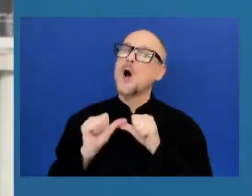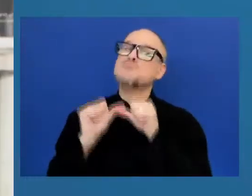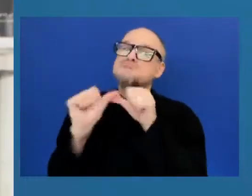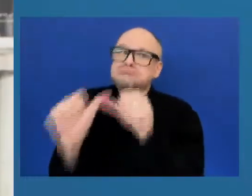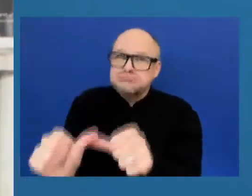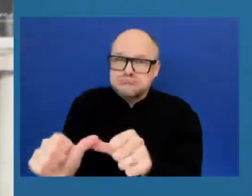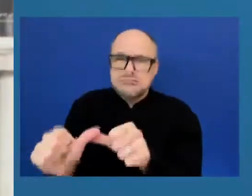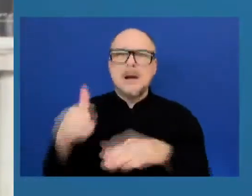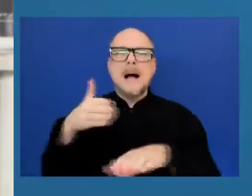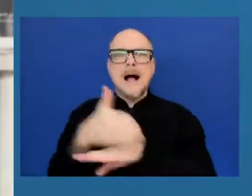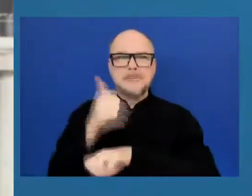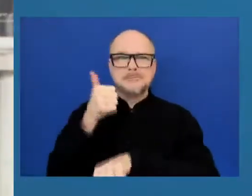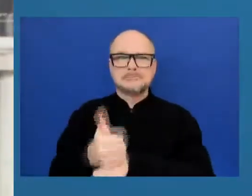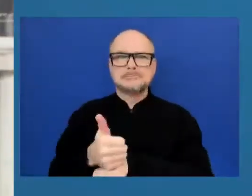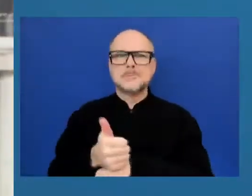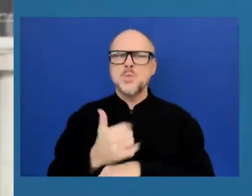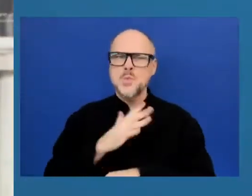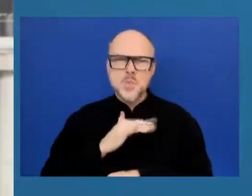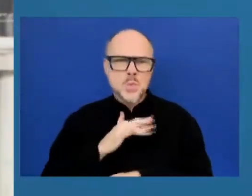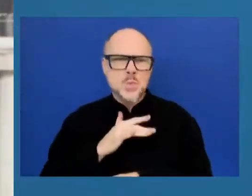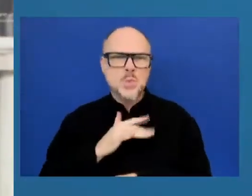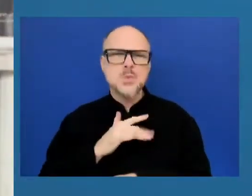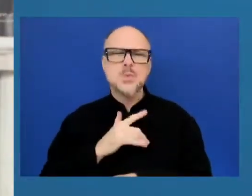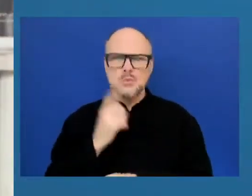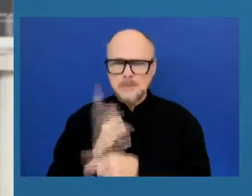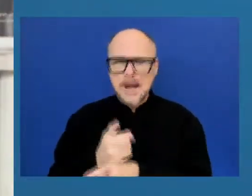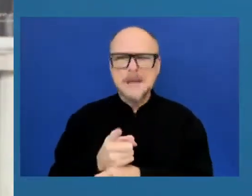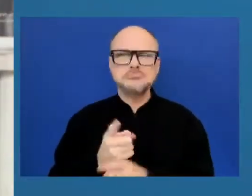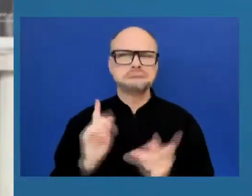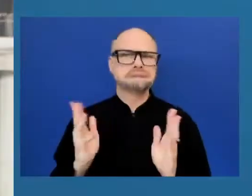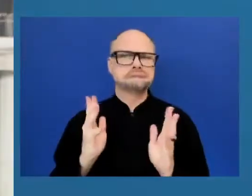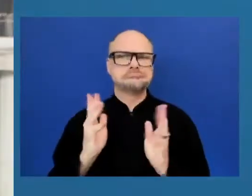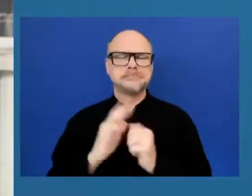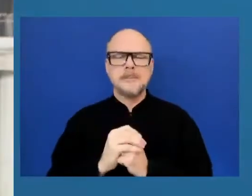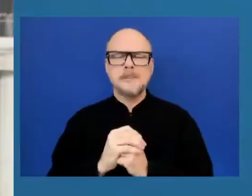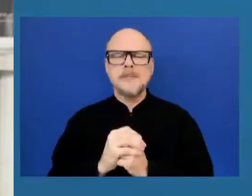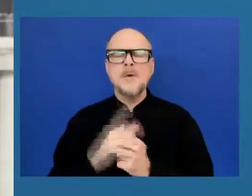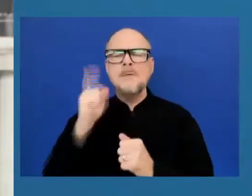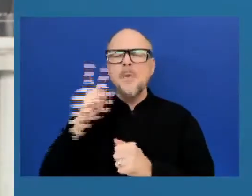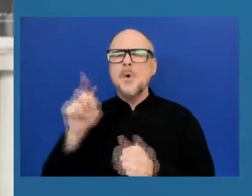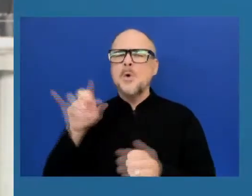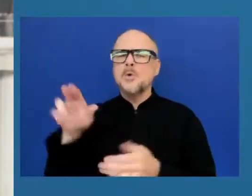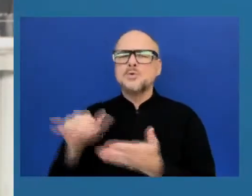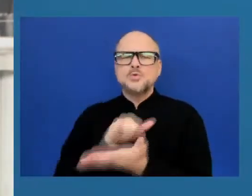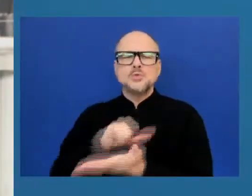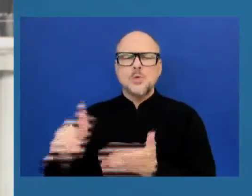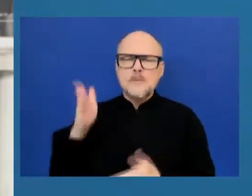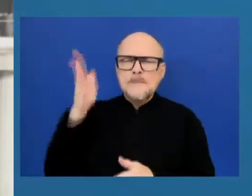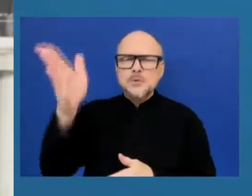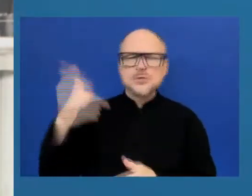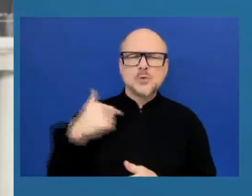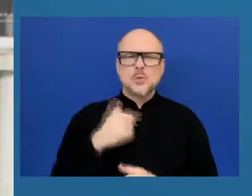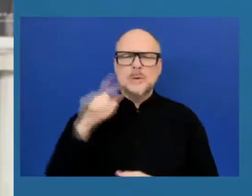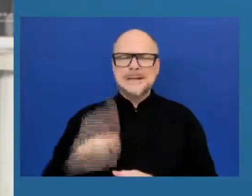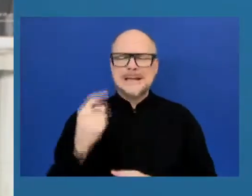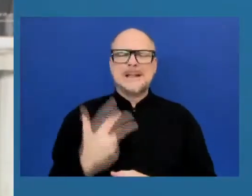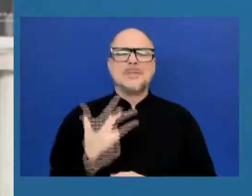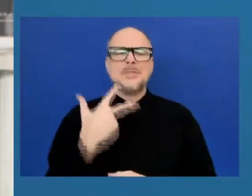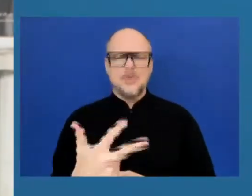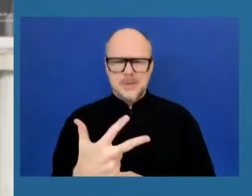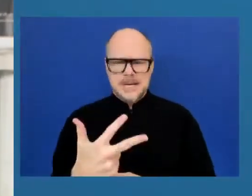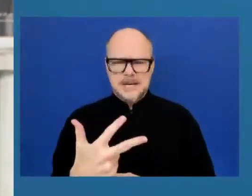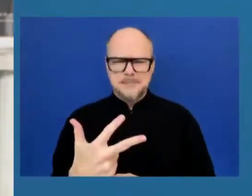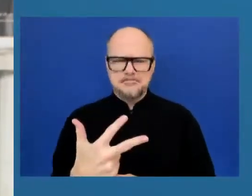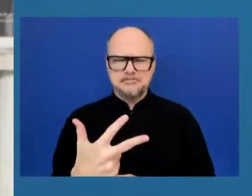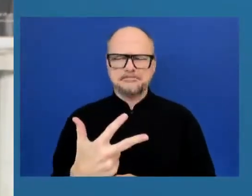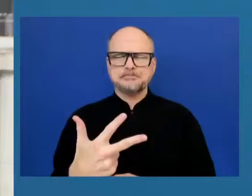So to power New York's future, we need three things: reliability, affordability,